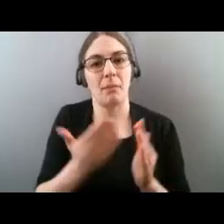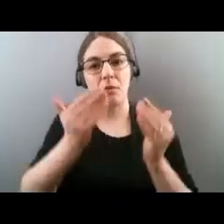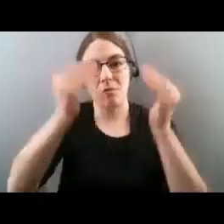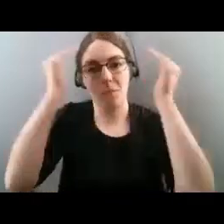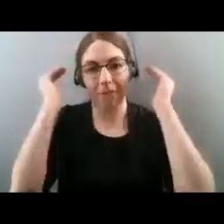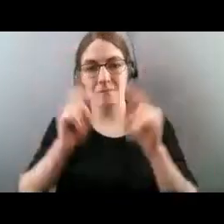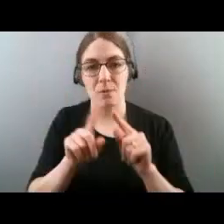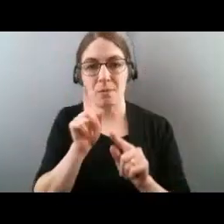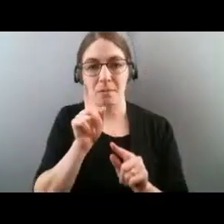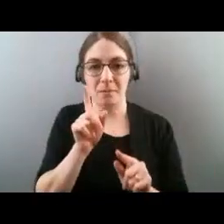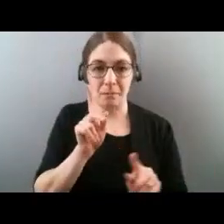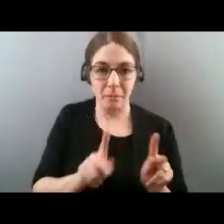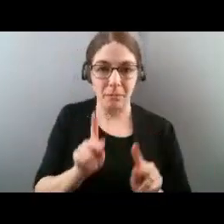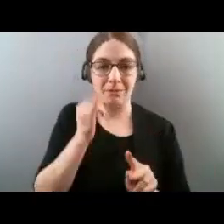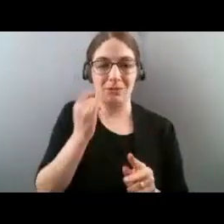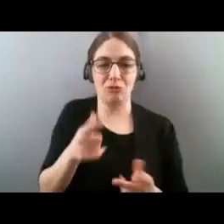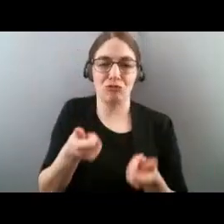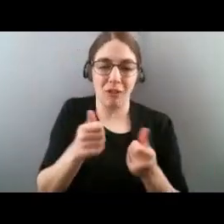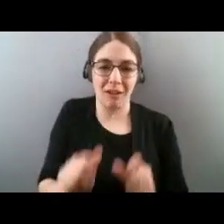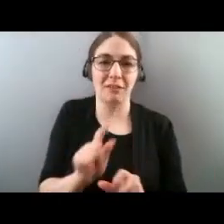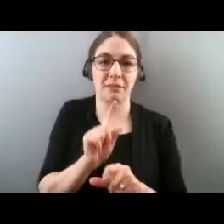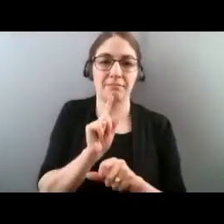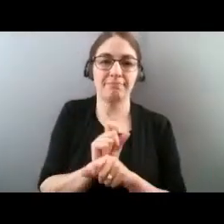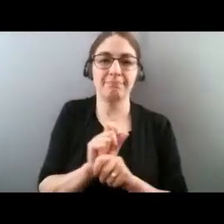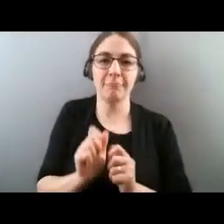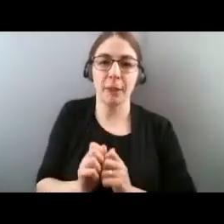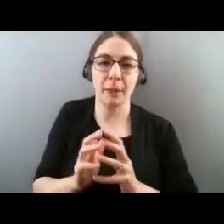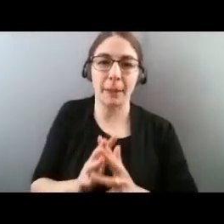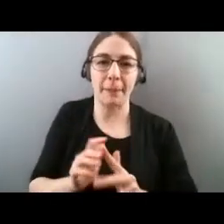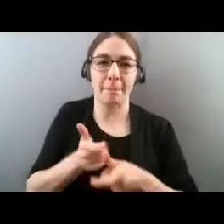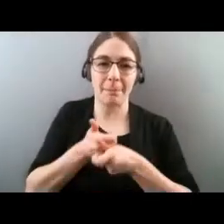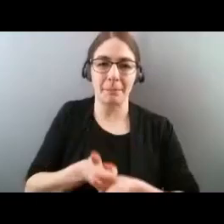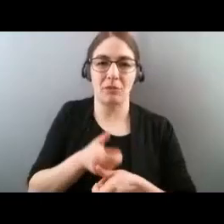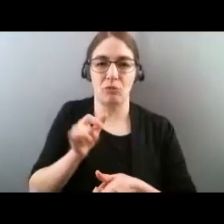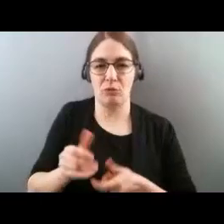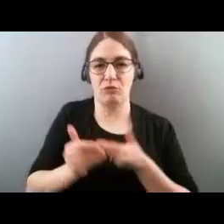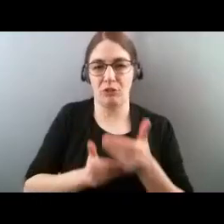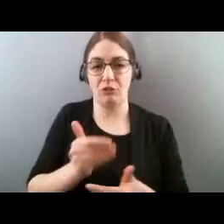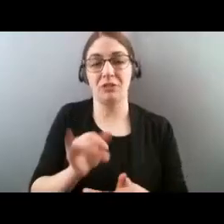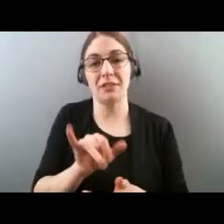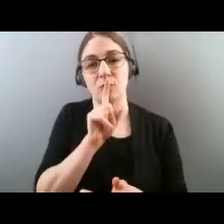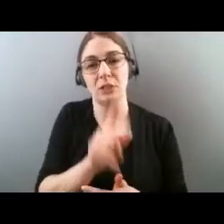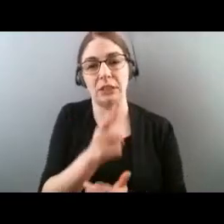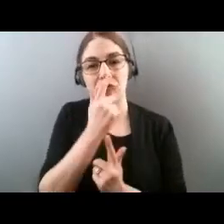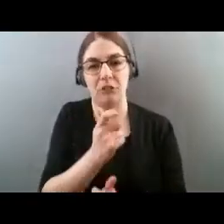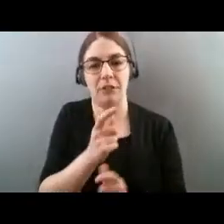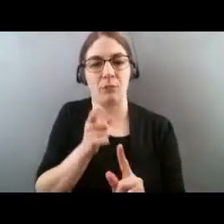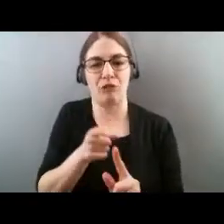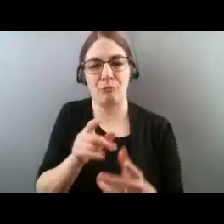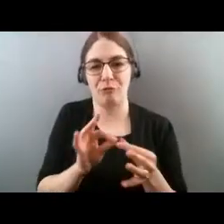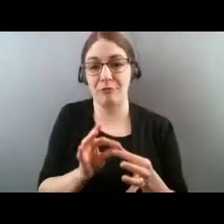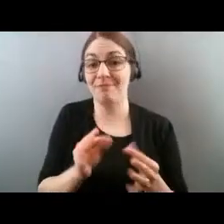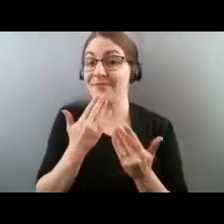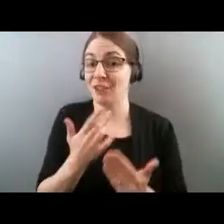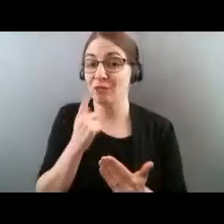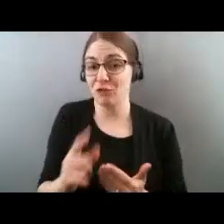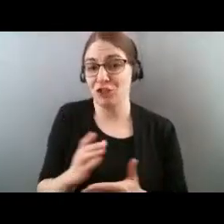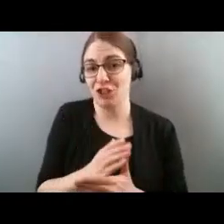to implement those procedures. So that's a very, very interesting point that you brought up. Thank you for sharing that.